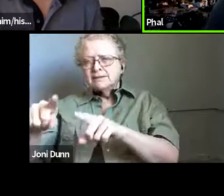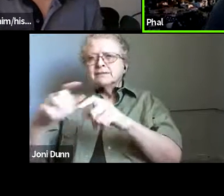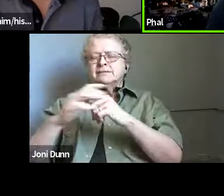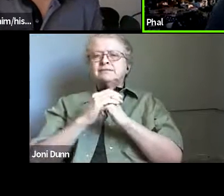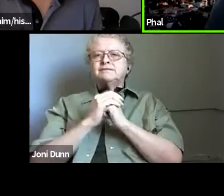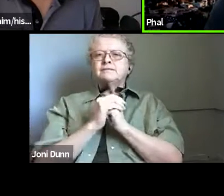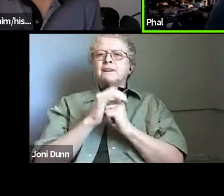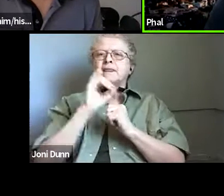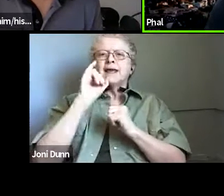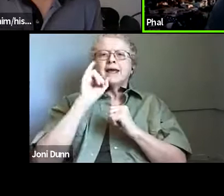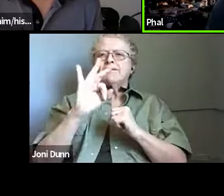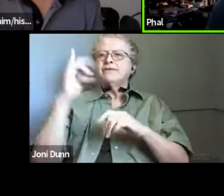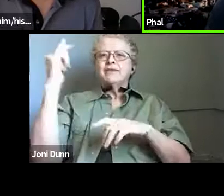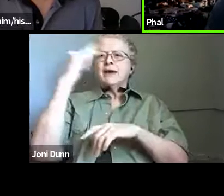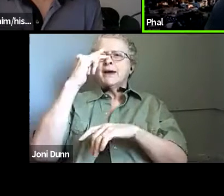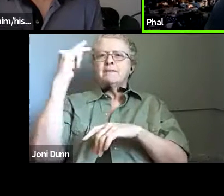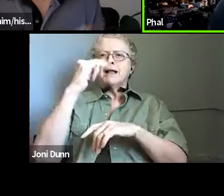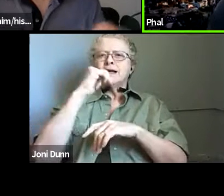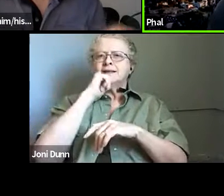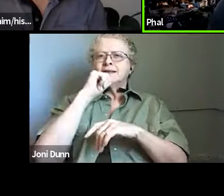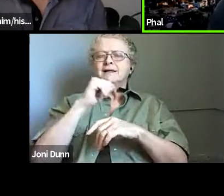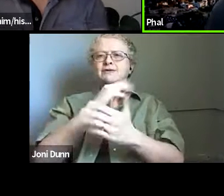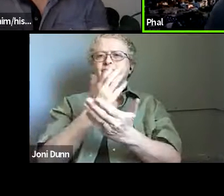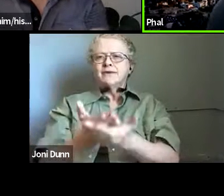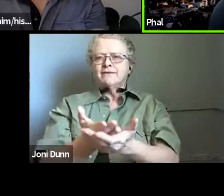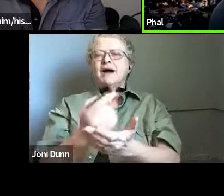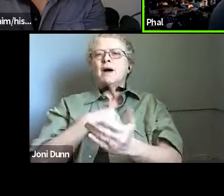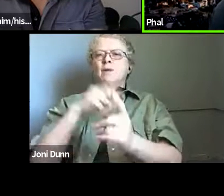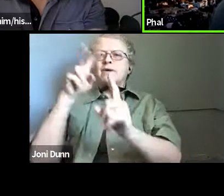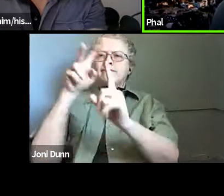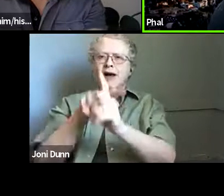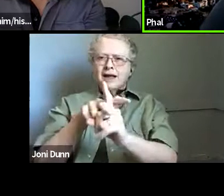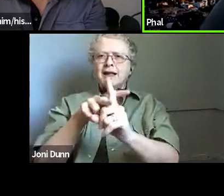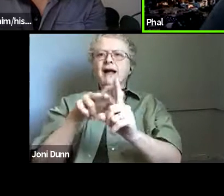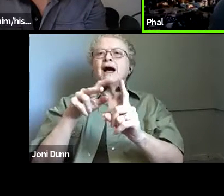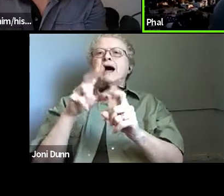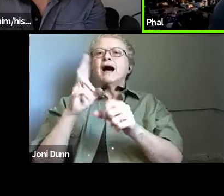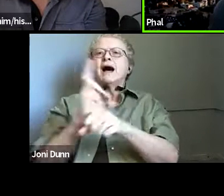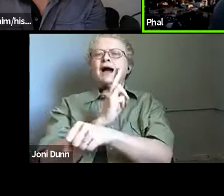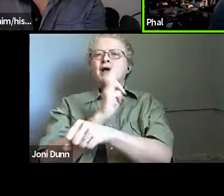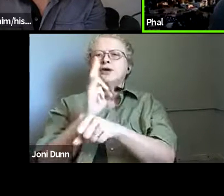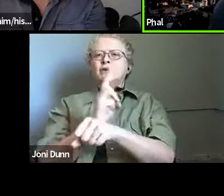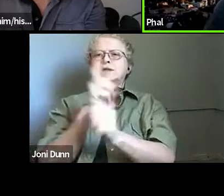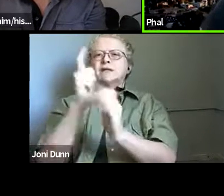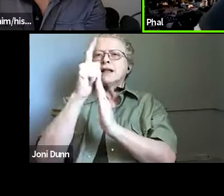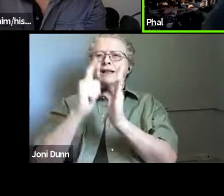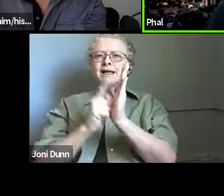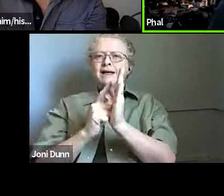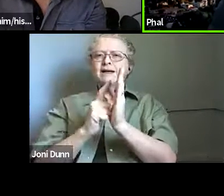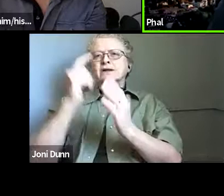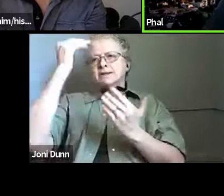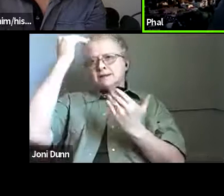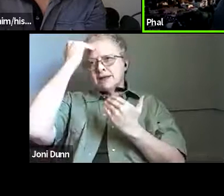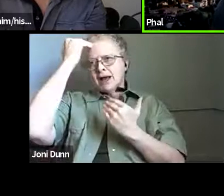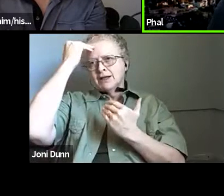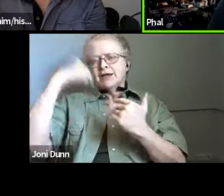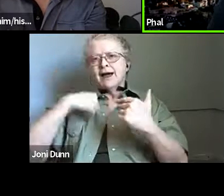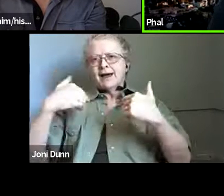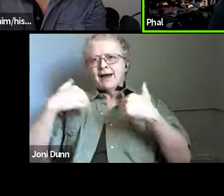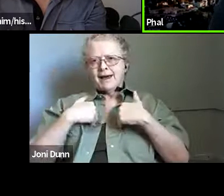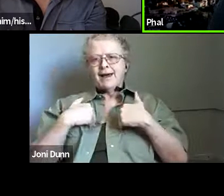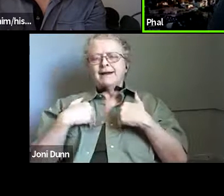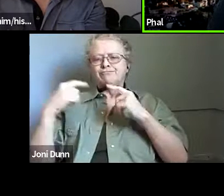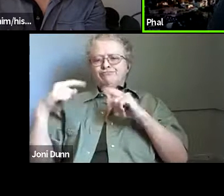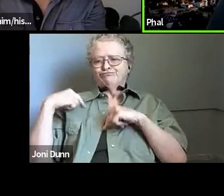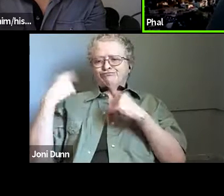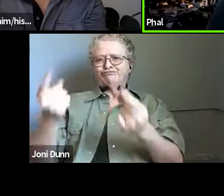it doesn't get here, I'll go ahead and file. And so I used the legal knowledge that I had to teach myself while I was incarcerated over that period of time. And so, that